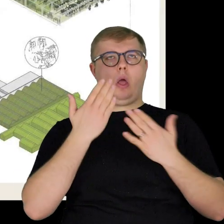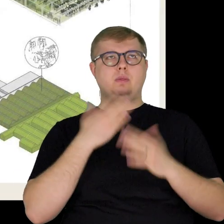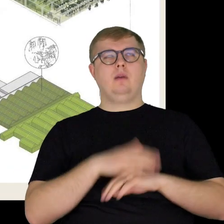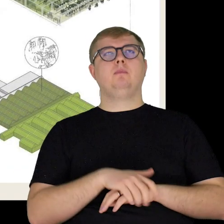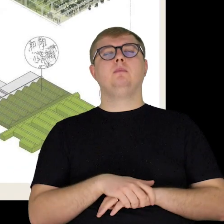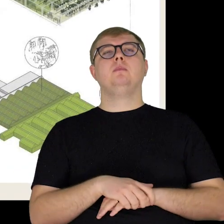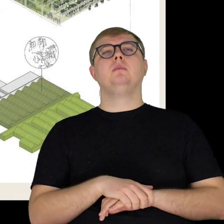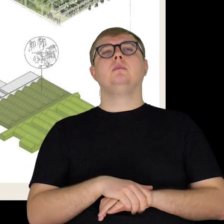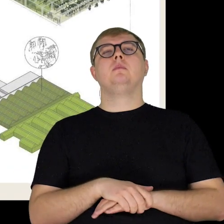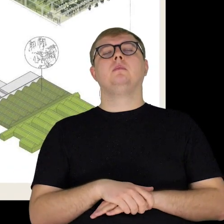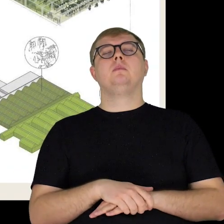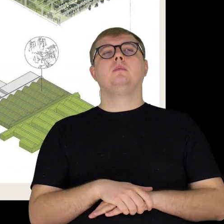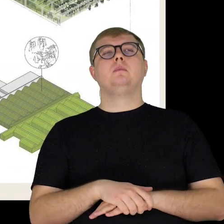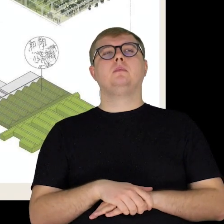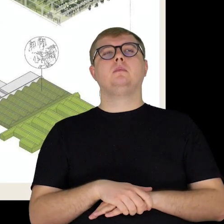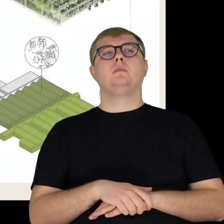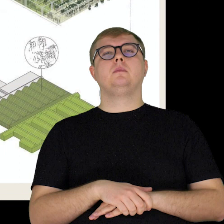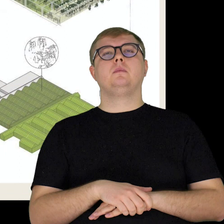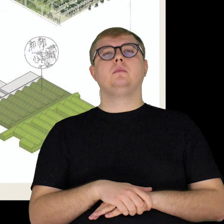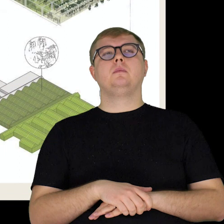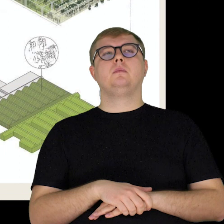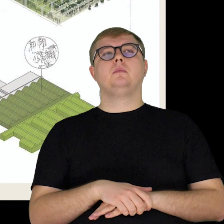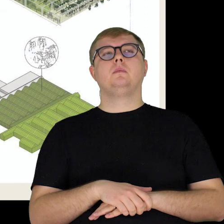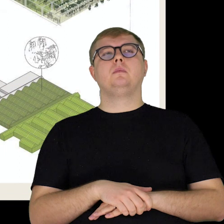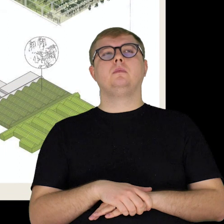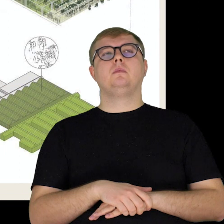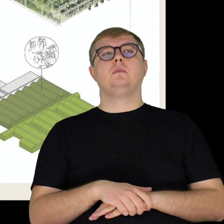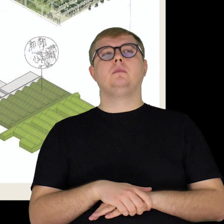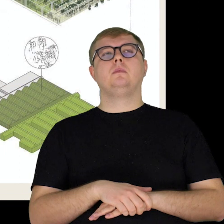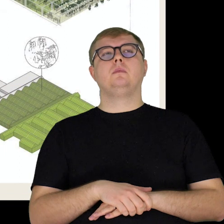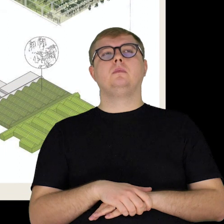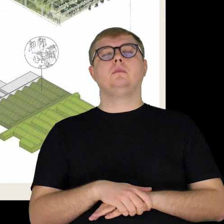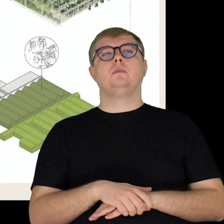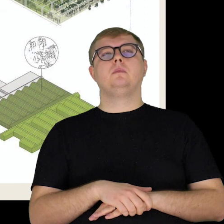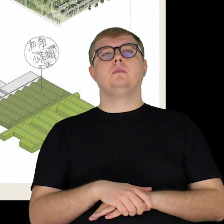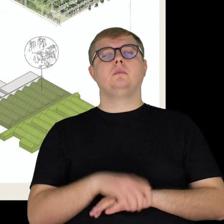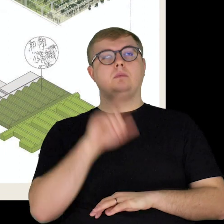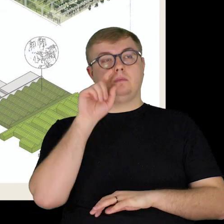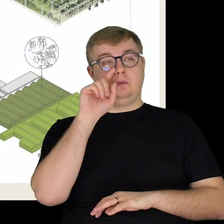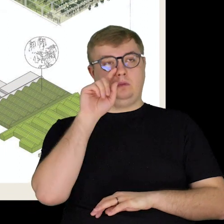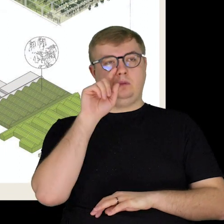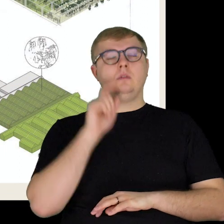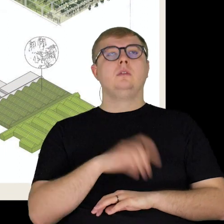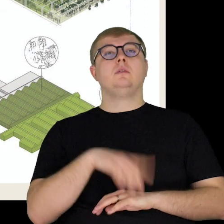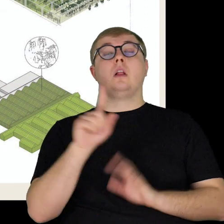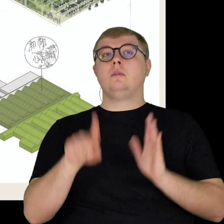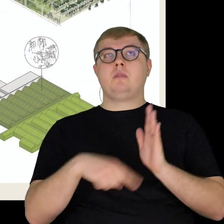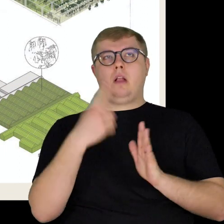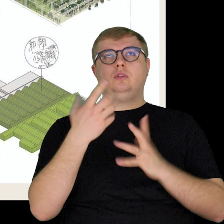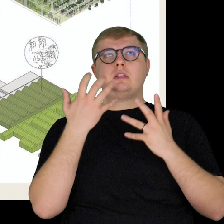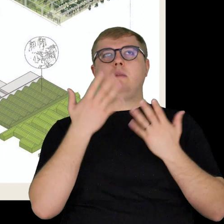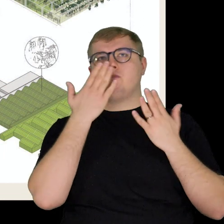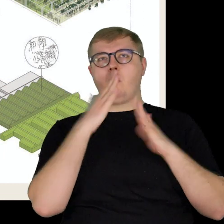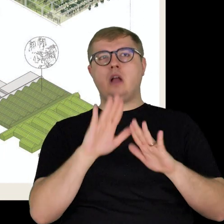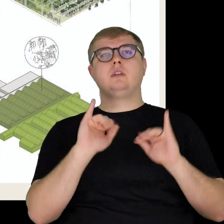So the first kind of dimension that we sort of look to understand is about climate